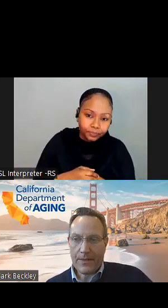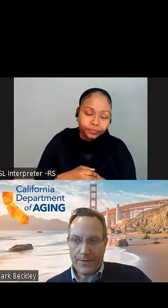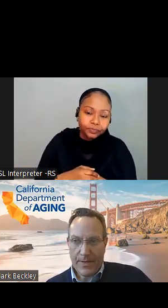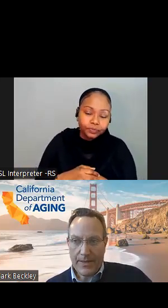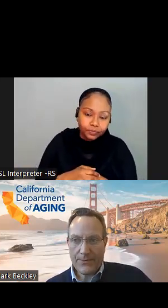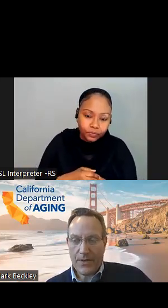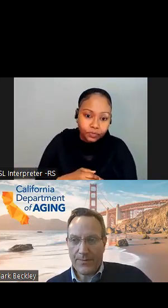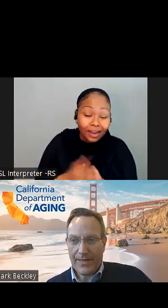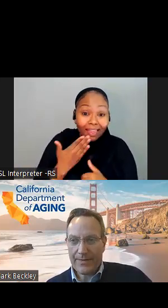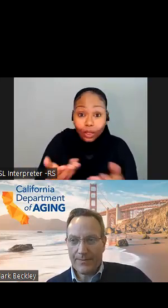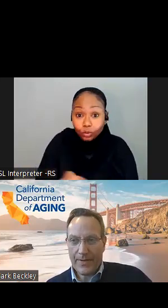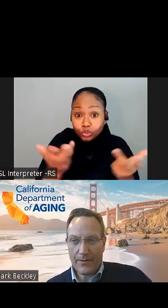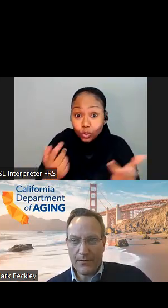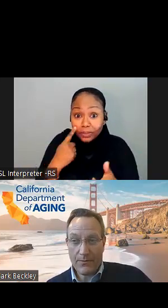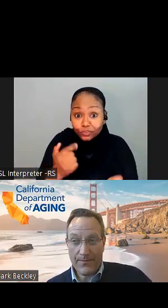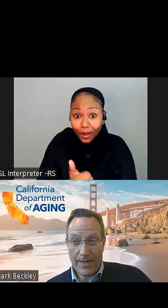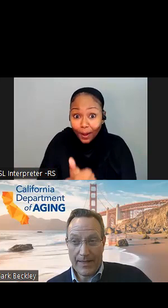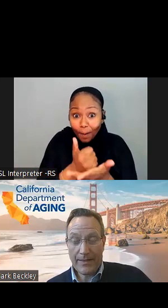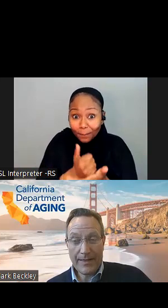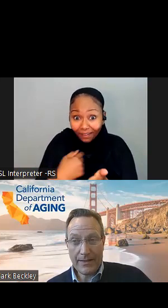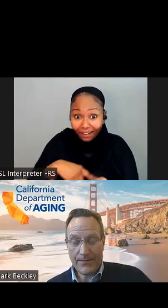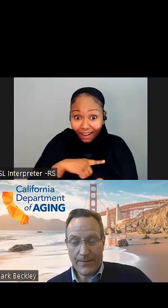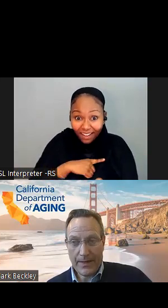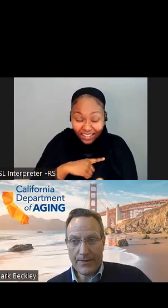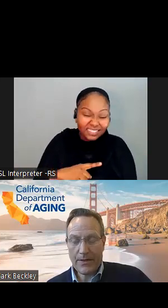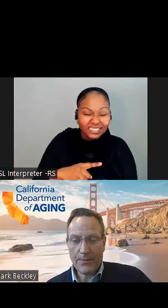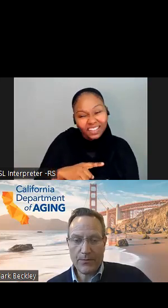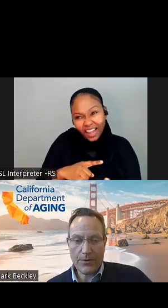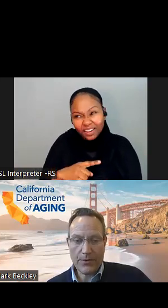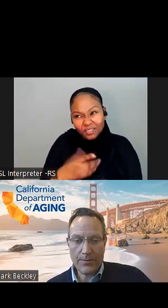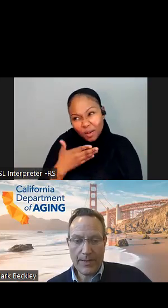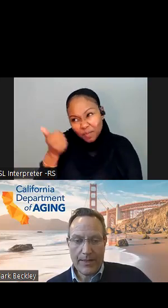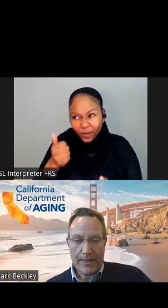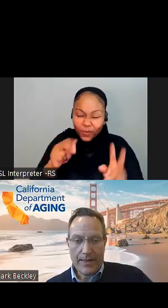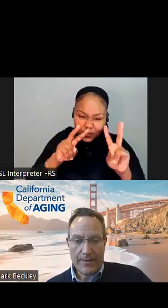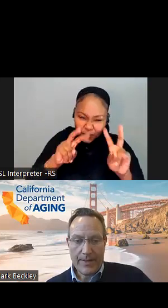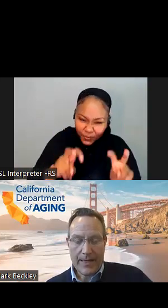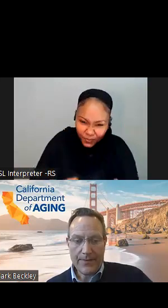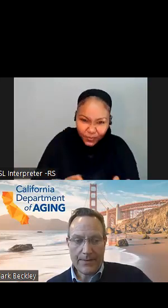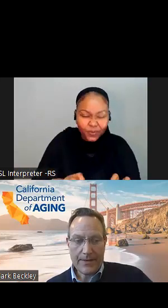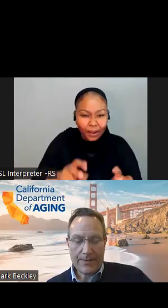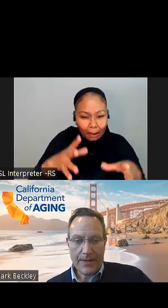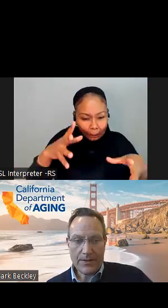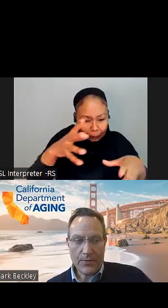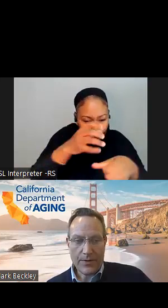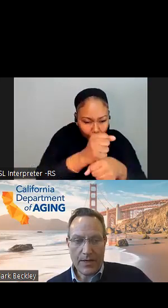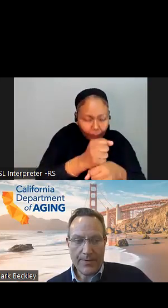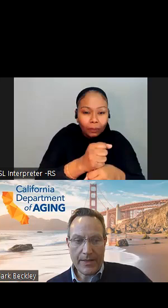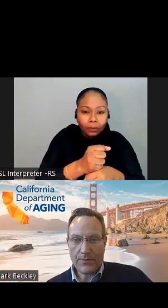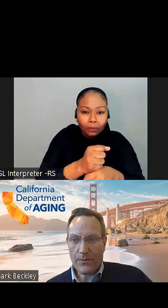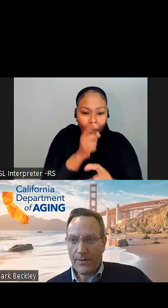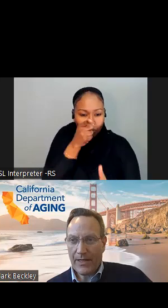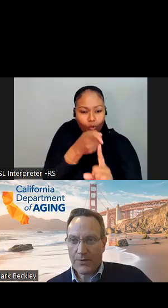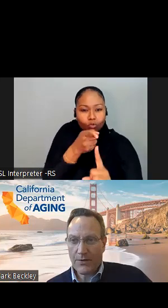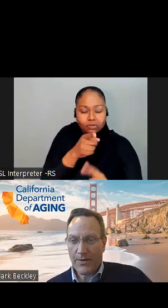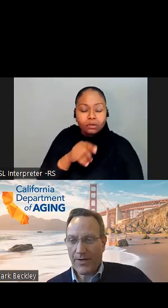And thank you so much for helping us better refine and define the scope of the work group. Again, this is such an important topic,